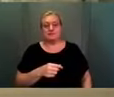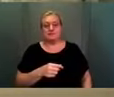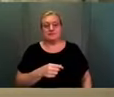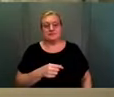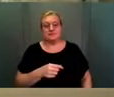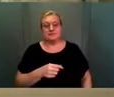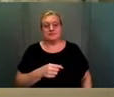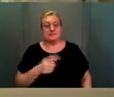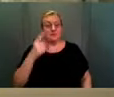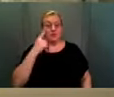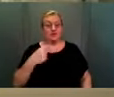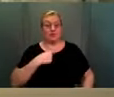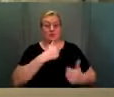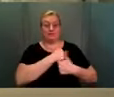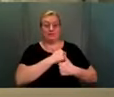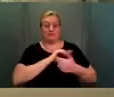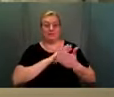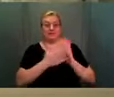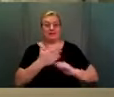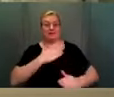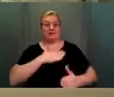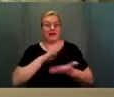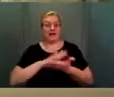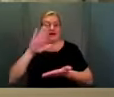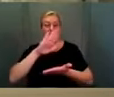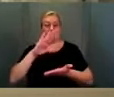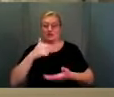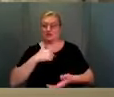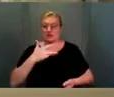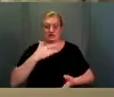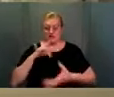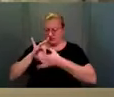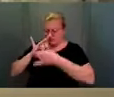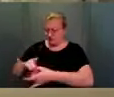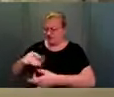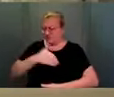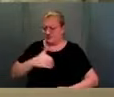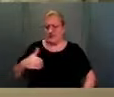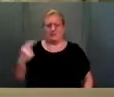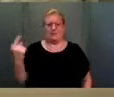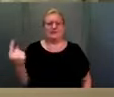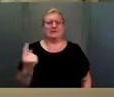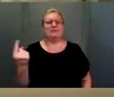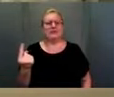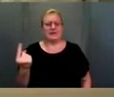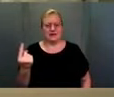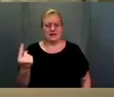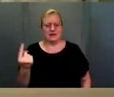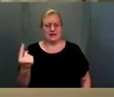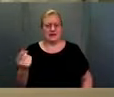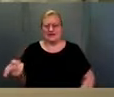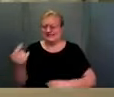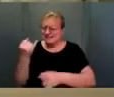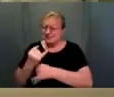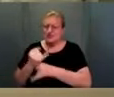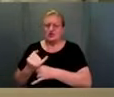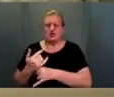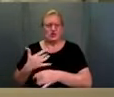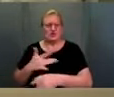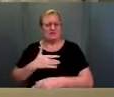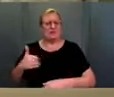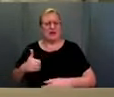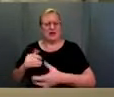And to me, the military became my college. I felt like I belonged to something, somewhat of an institution. Every time someone